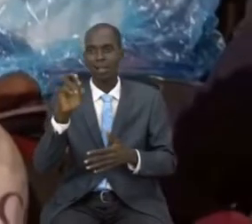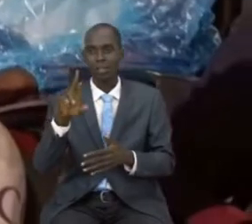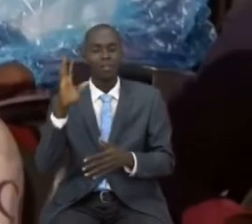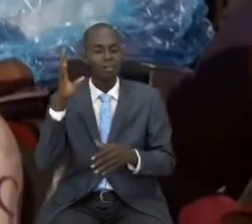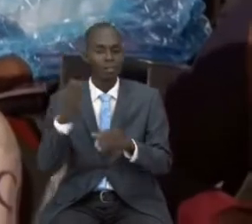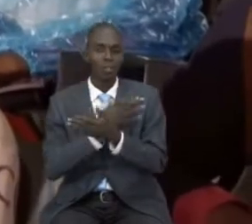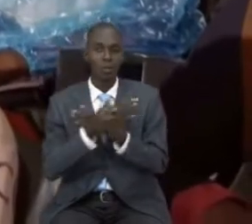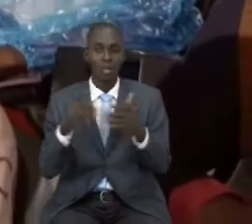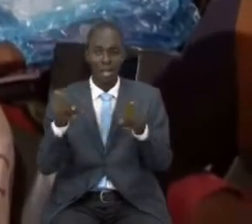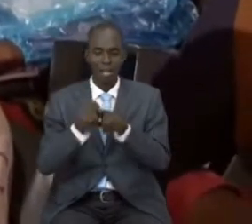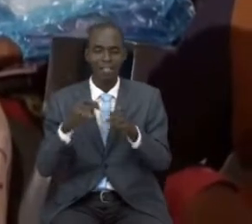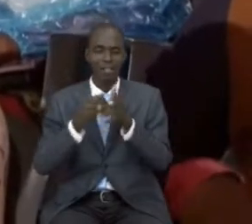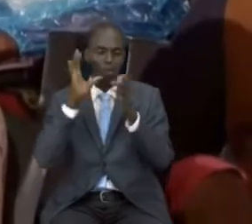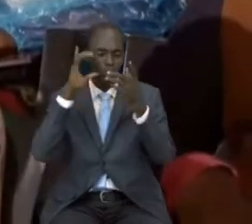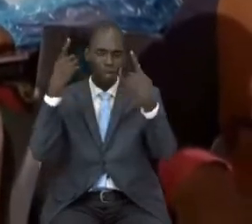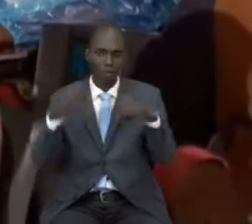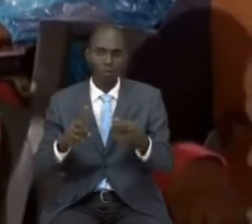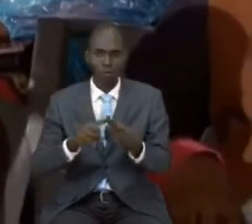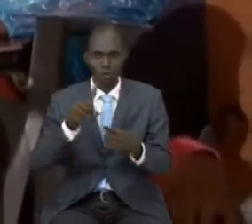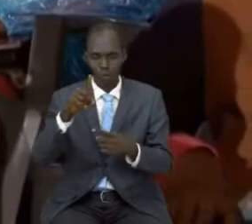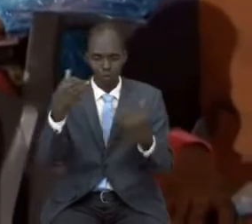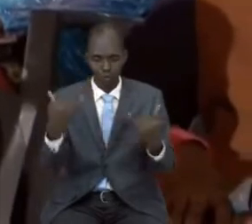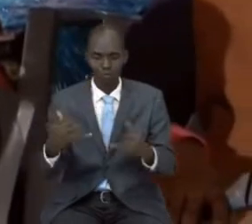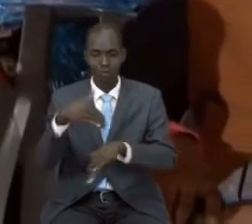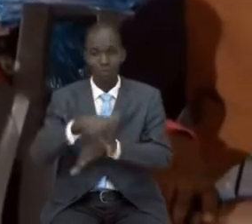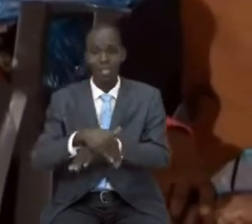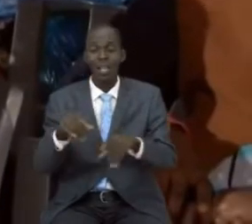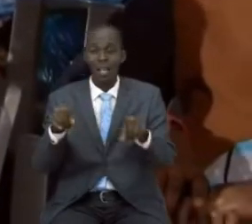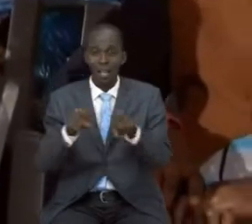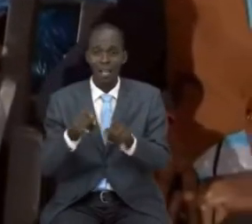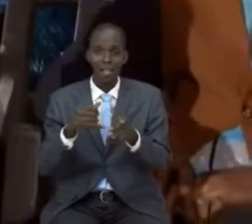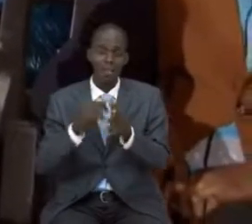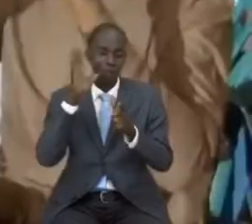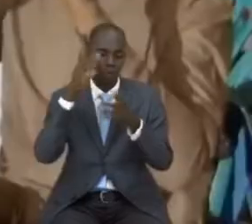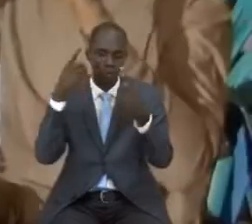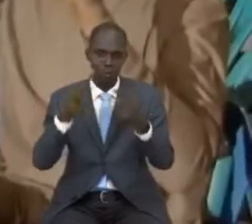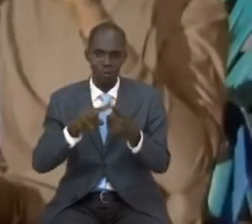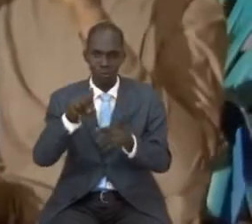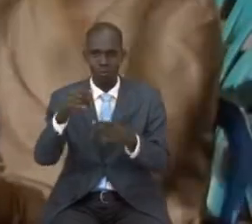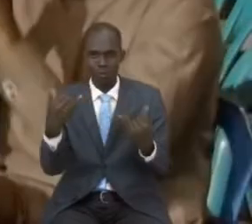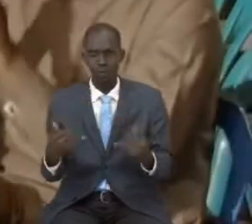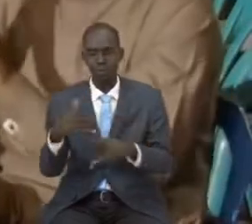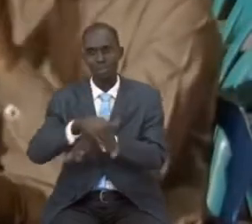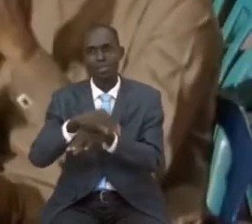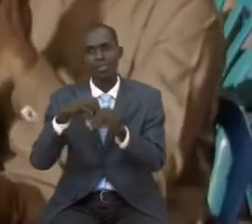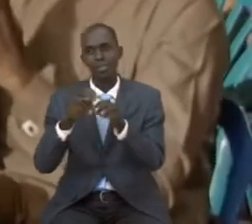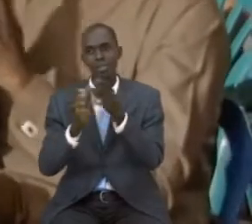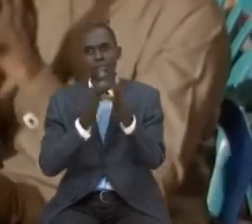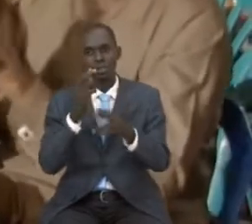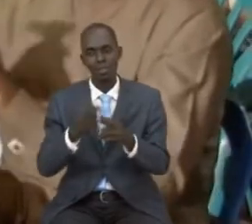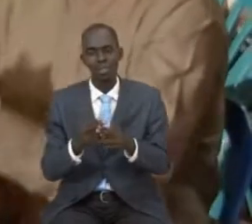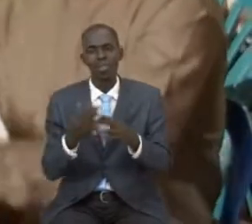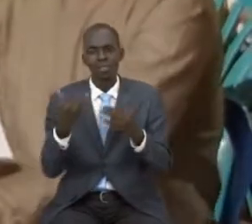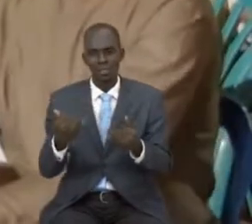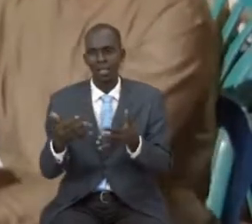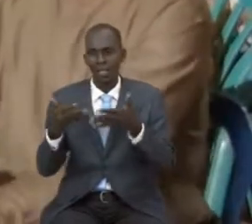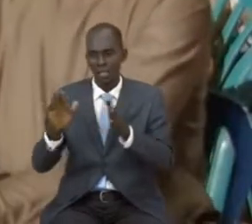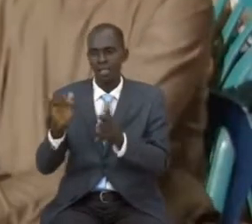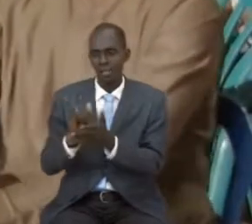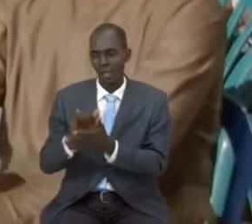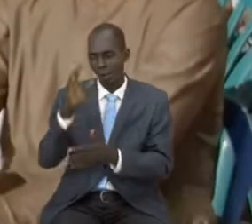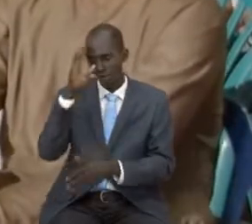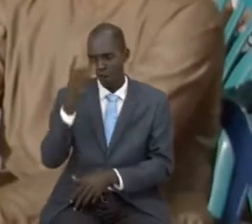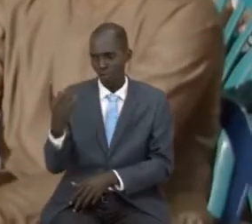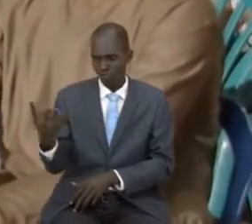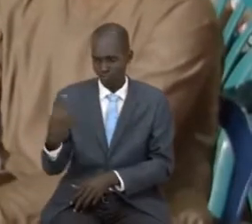to you tonight. I said, like it will happen to you tonight. Let the man come up and talk